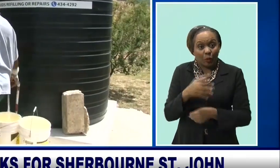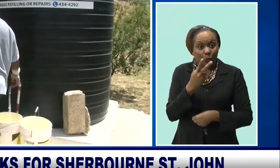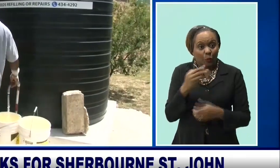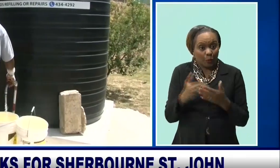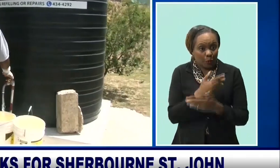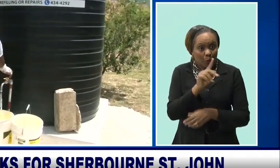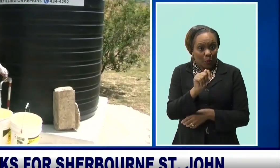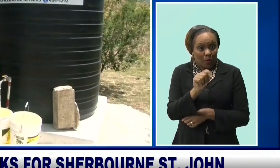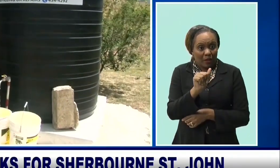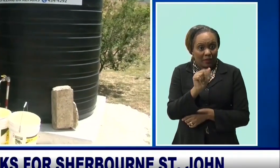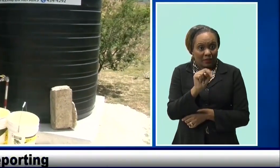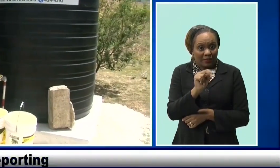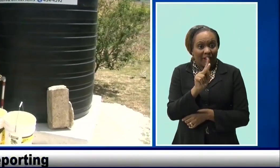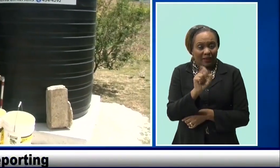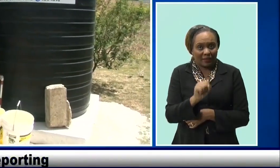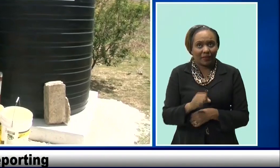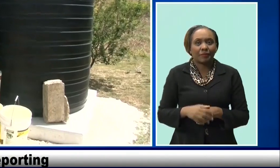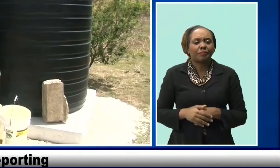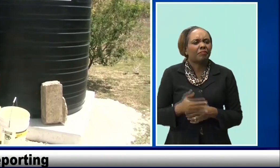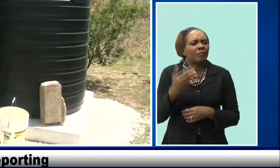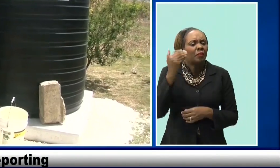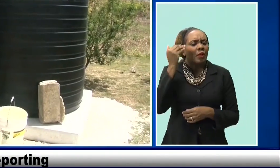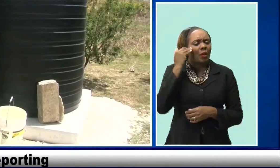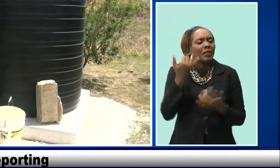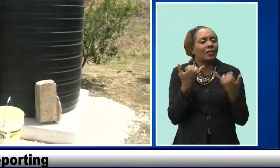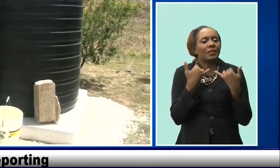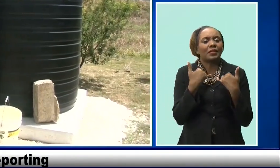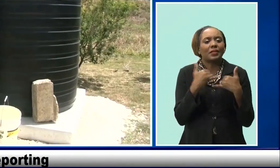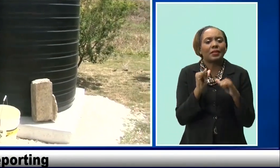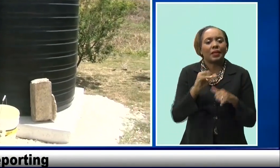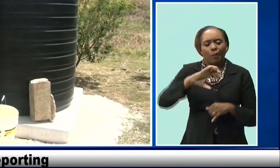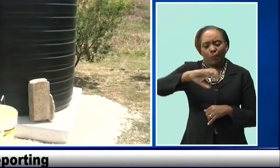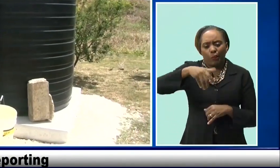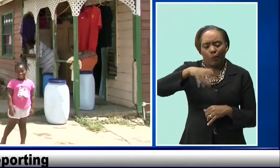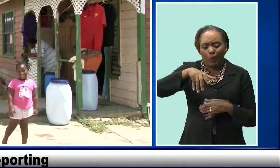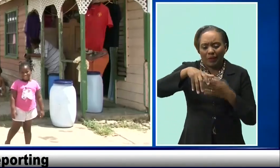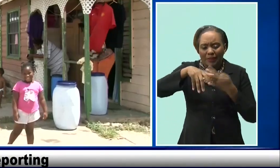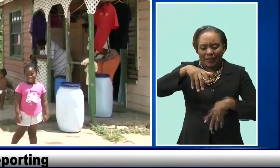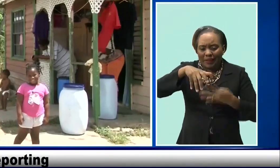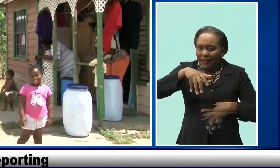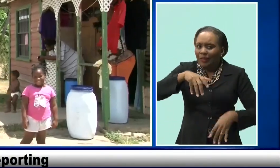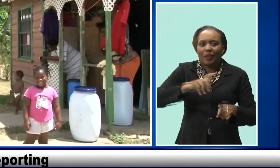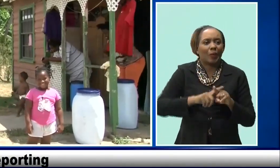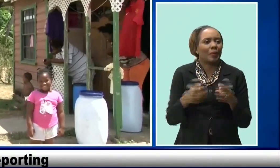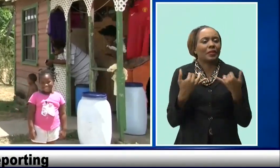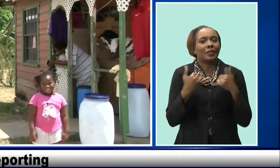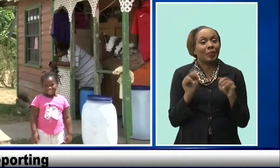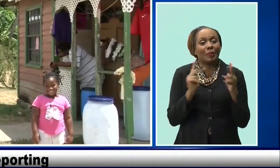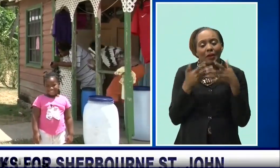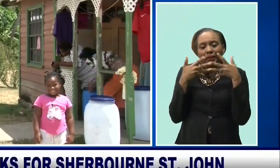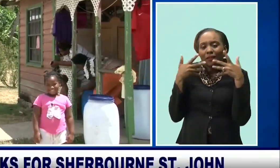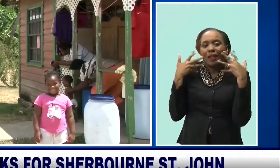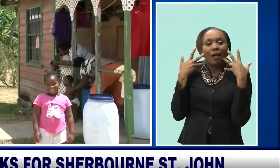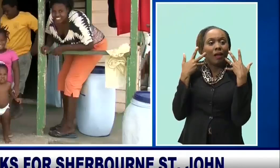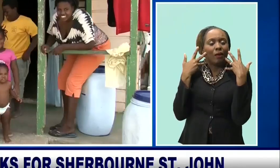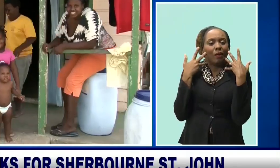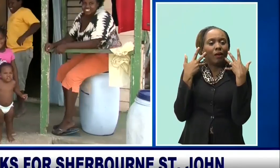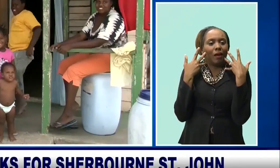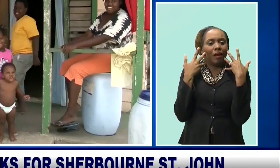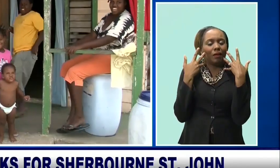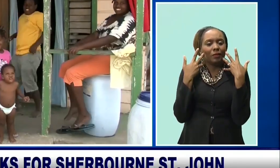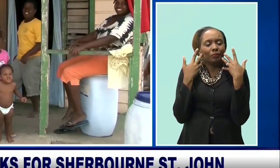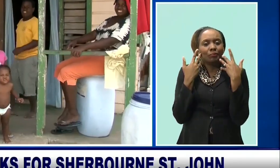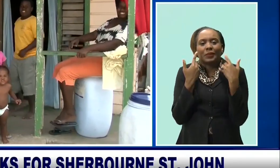major problem of dry taps still hasn't been fixed in Sherburne, there were smiles on some of the faces of the residents in the close-knit